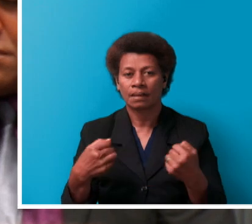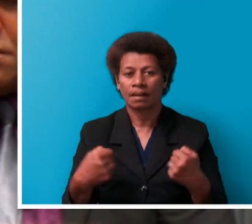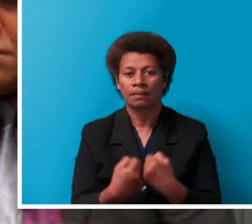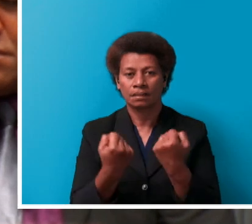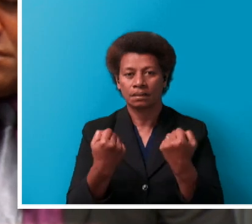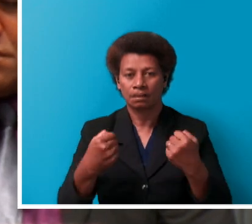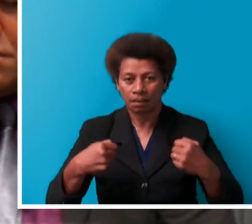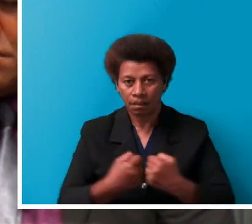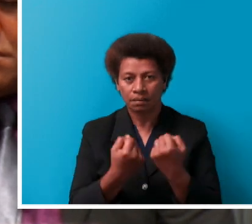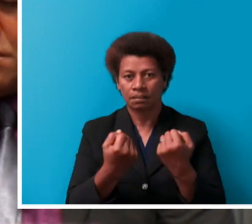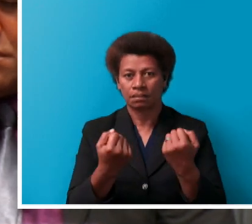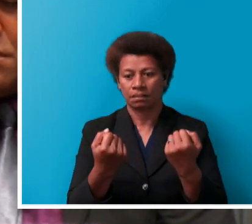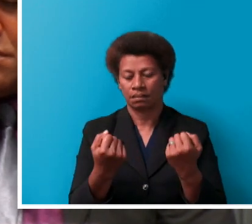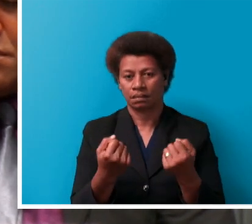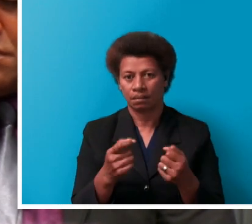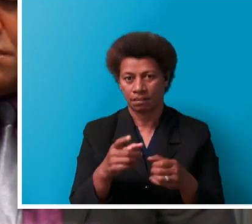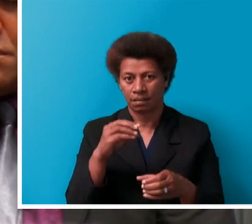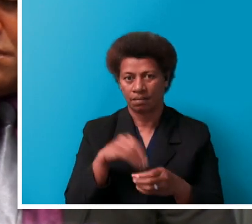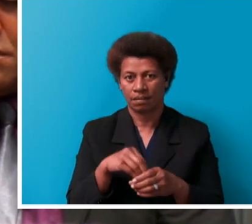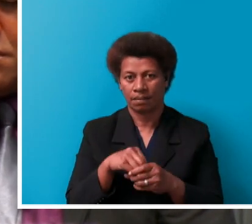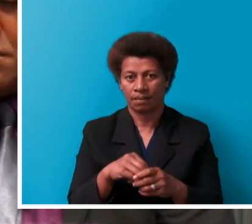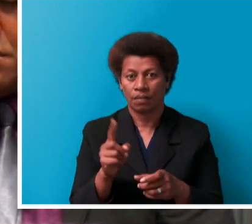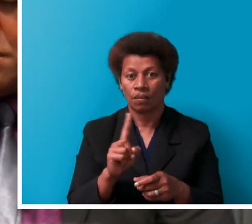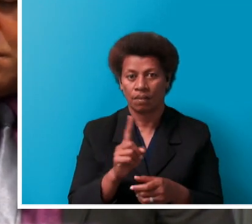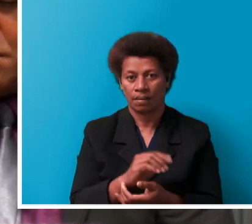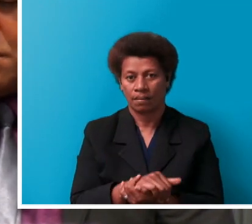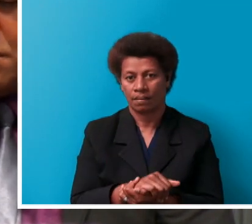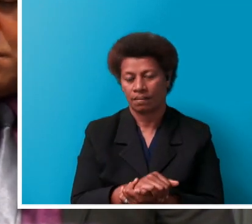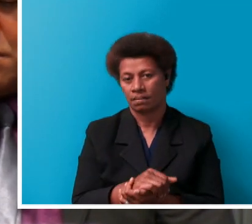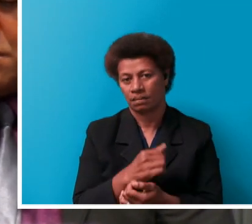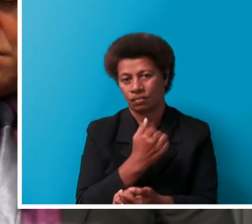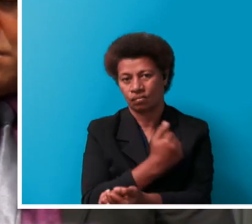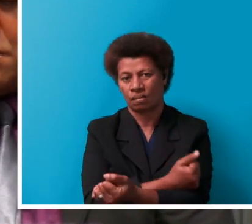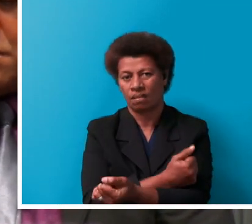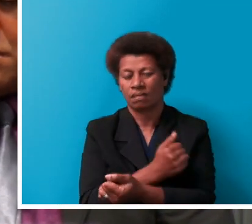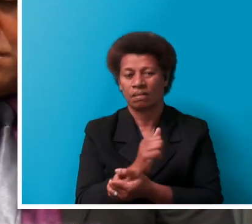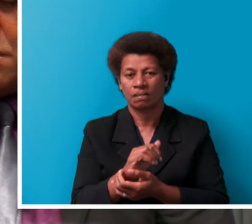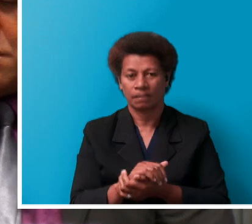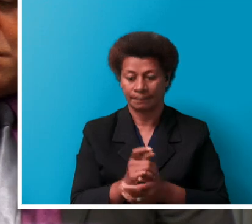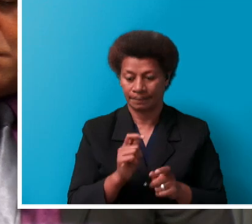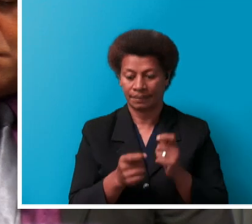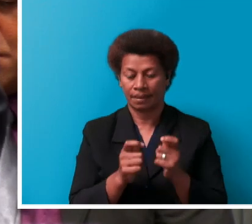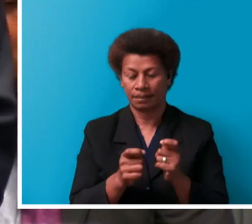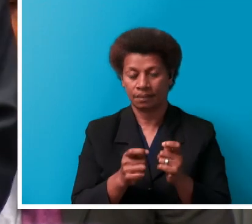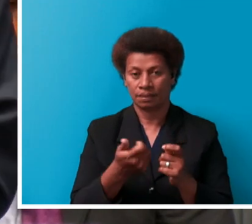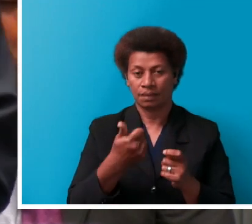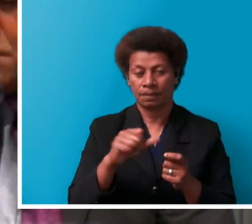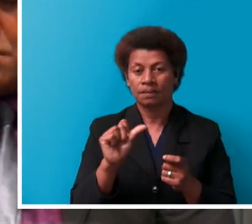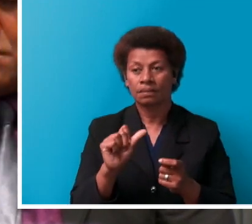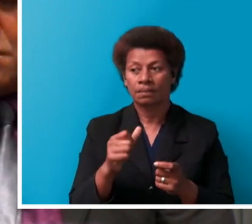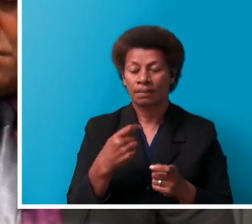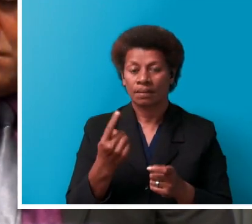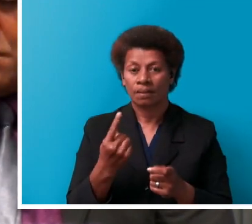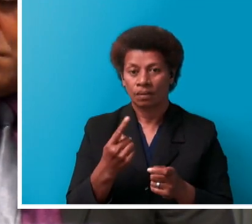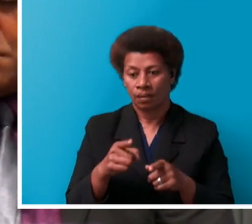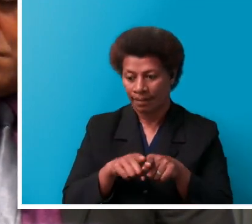suggest the involvement of illicit substances. Tests will be conducted to those applying for learner's